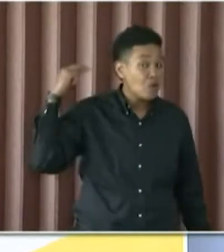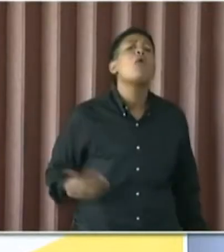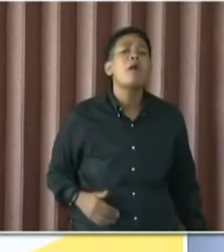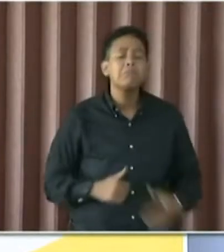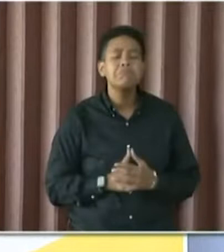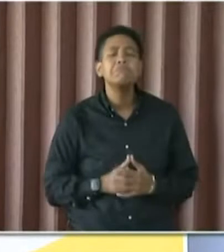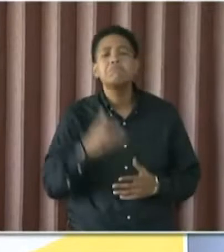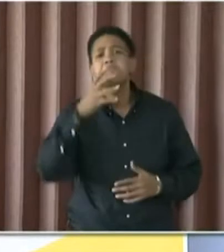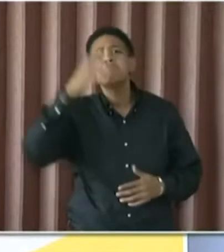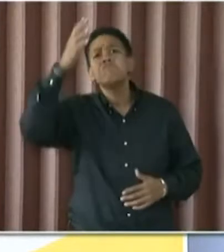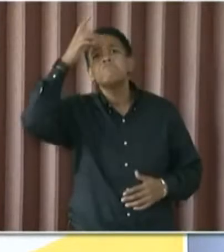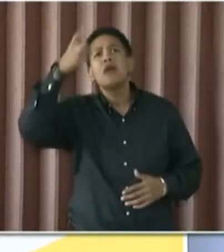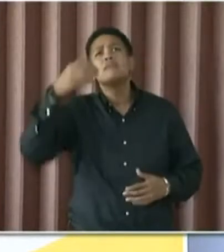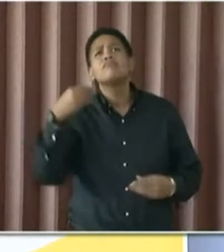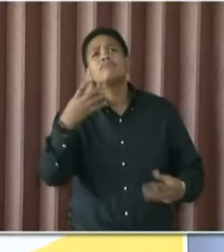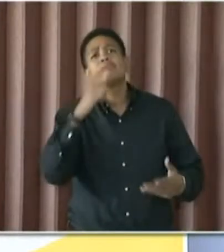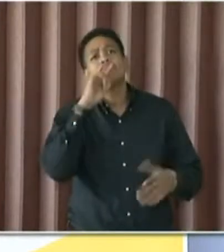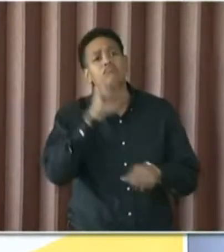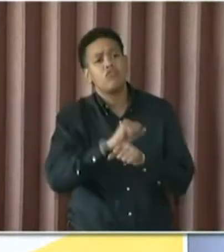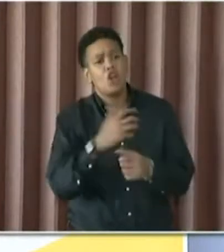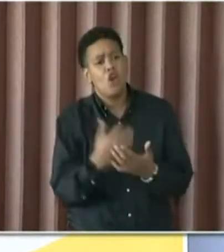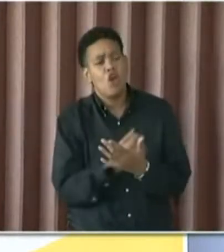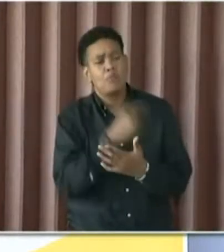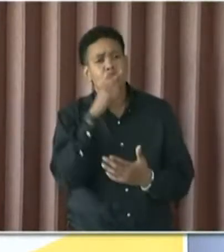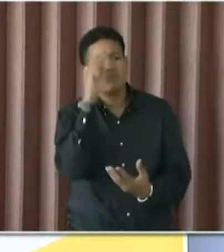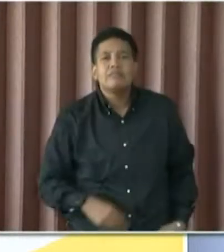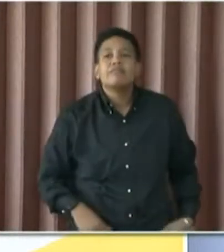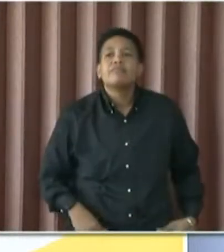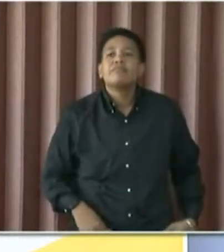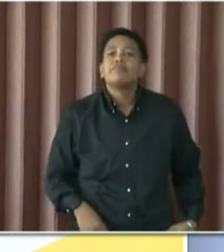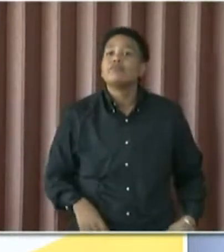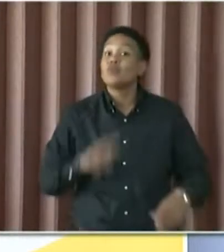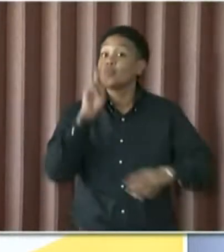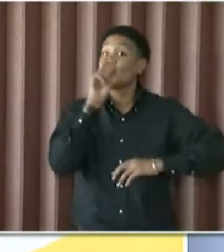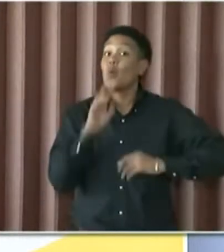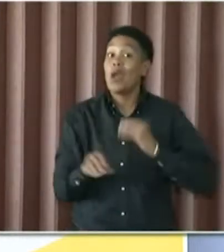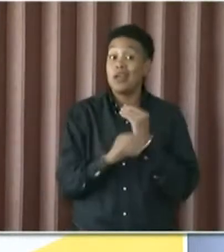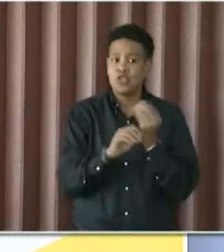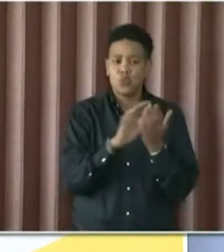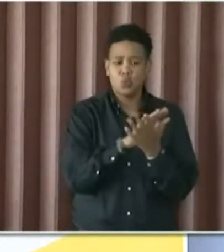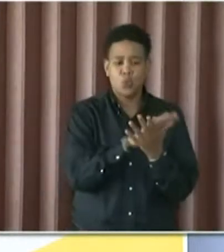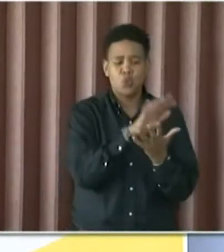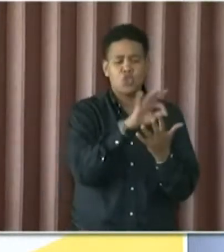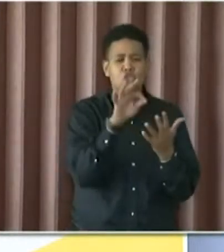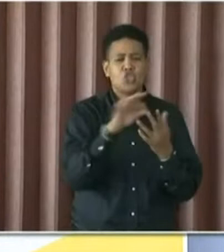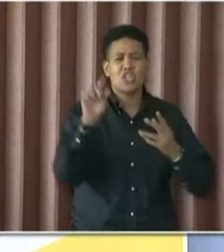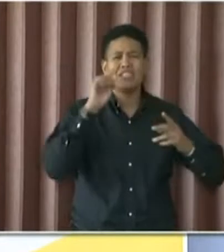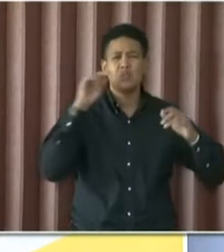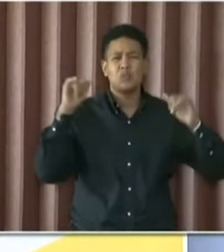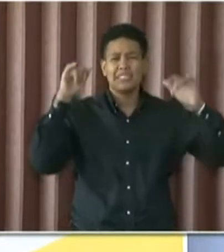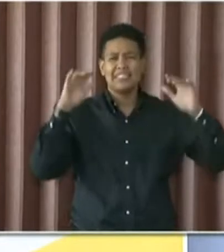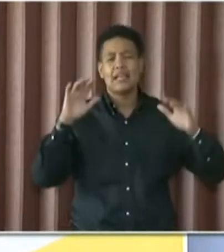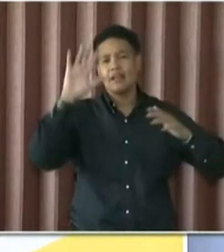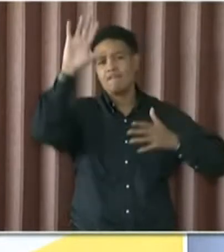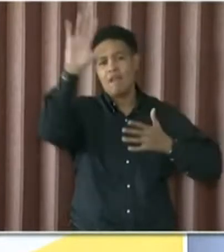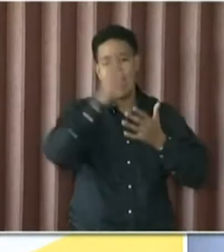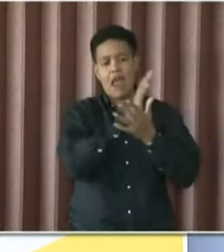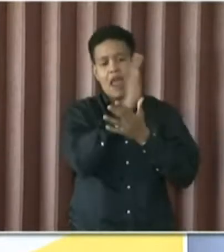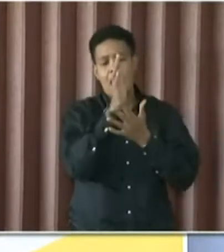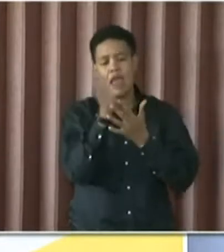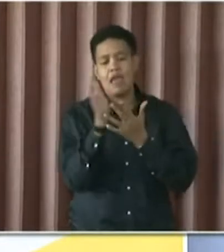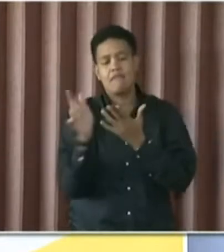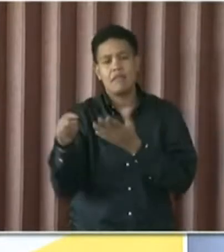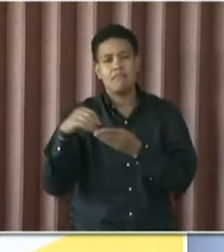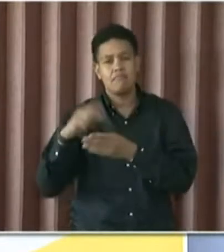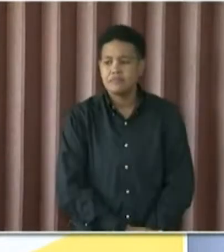2015, parents have been given the opportunity to indicate 2 additional school choices to the standard 5 that they had